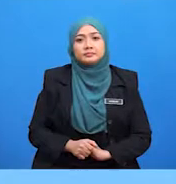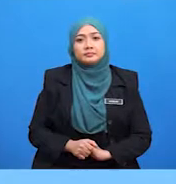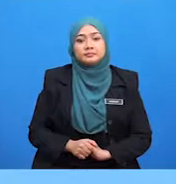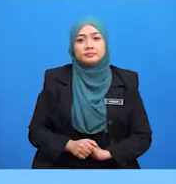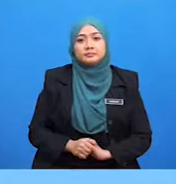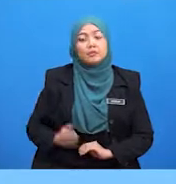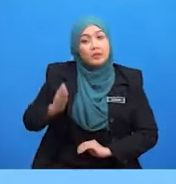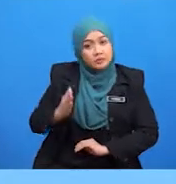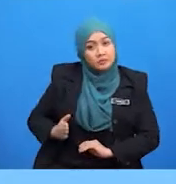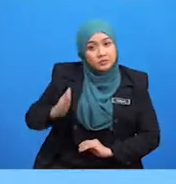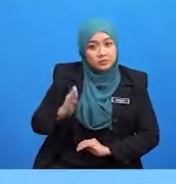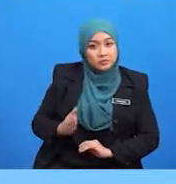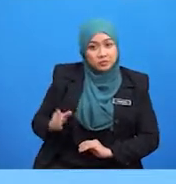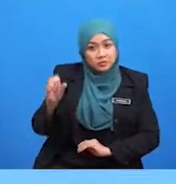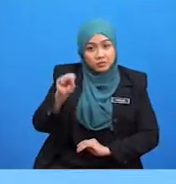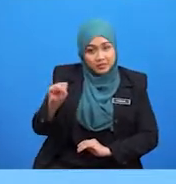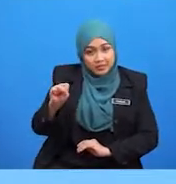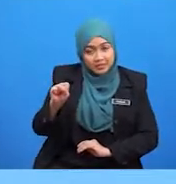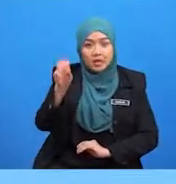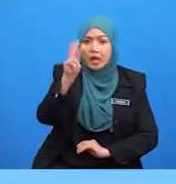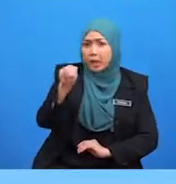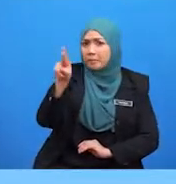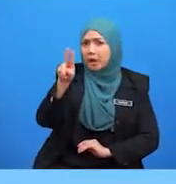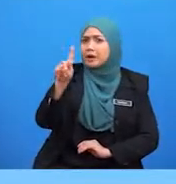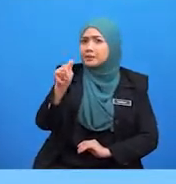trains, MRTs,